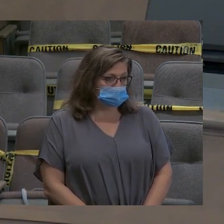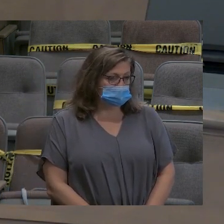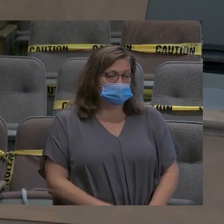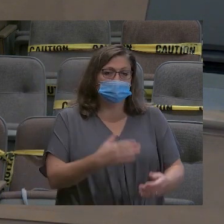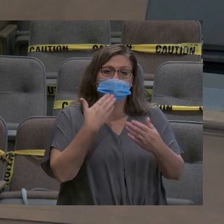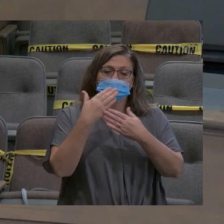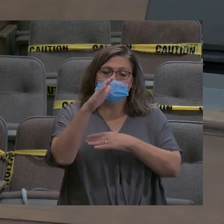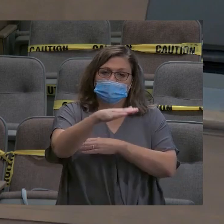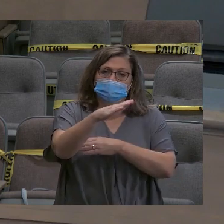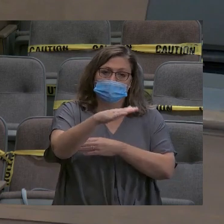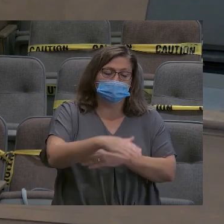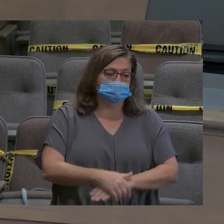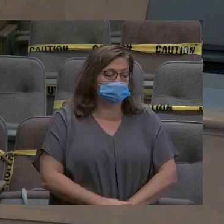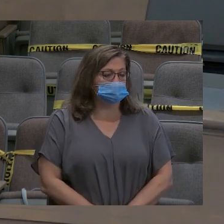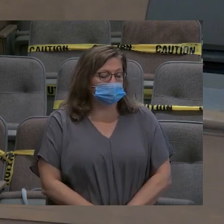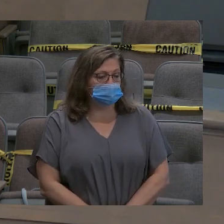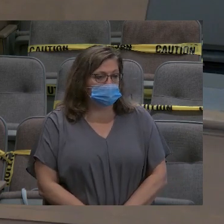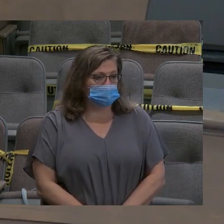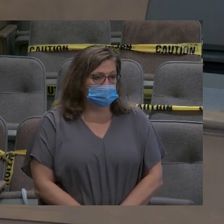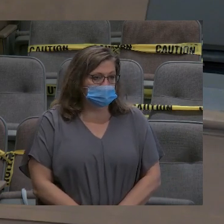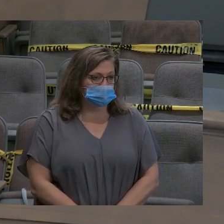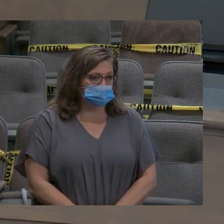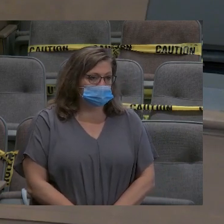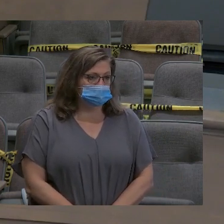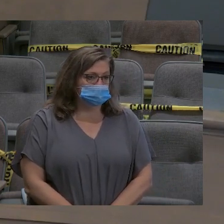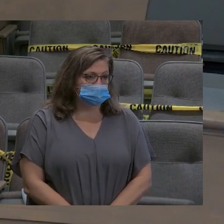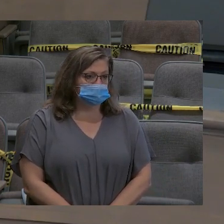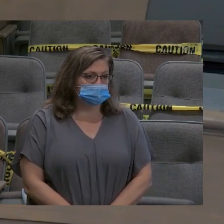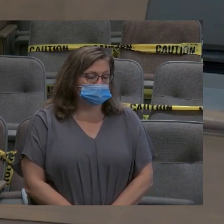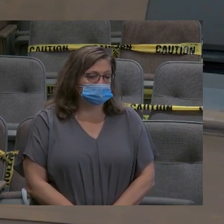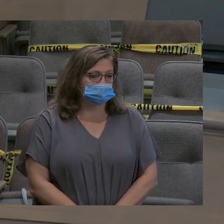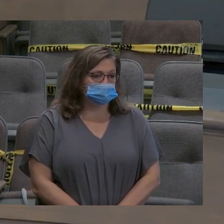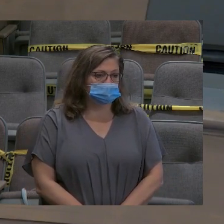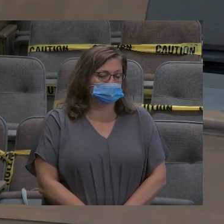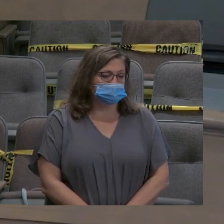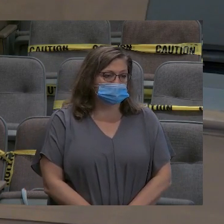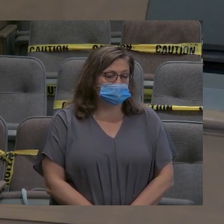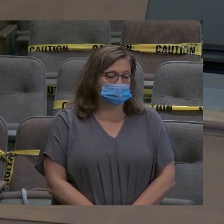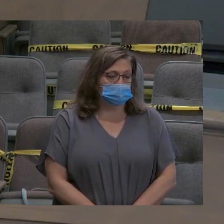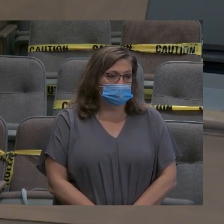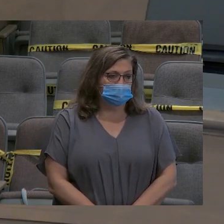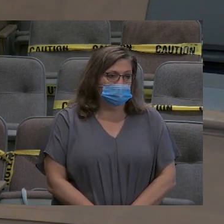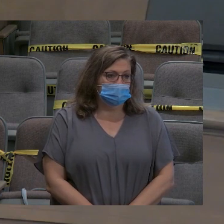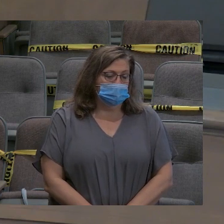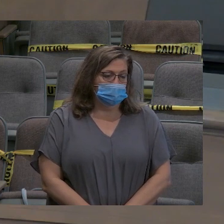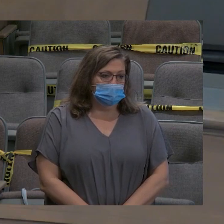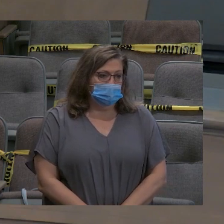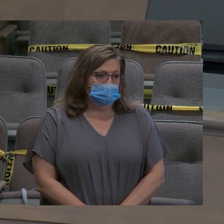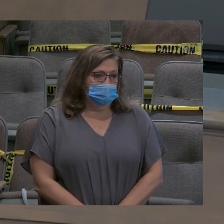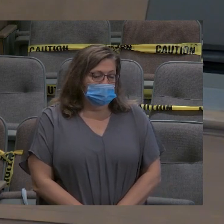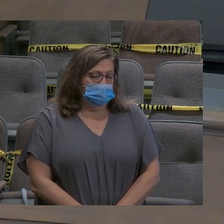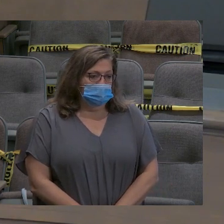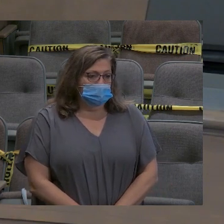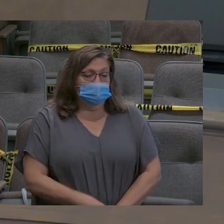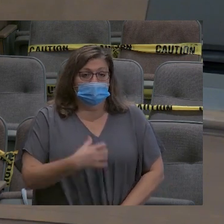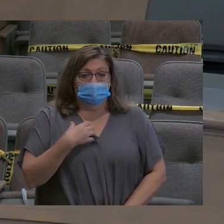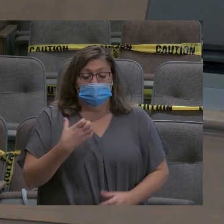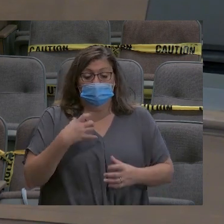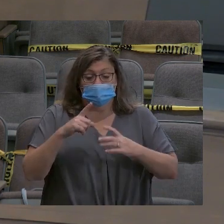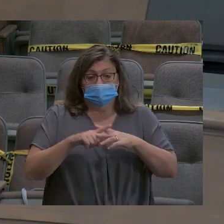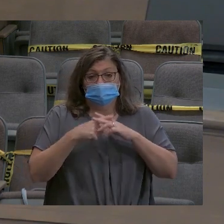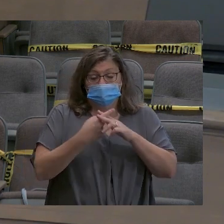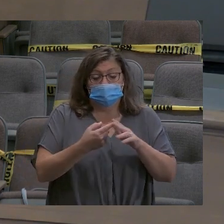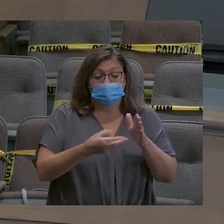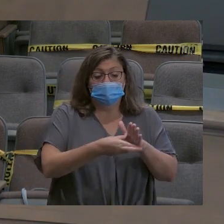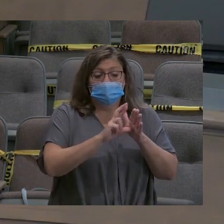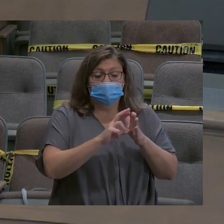Good afternoon. I would like to start by reviewing a couple of medical